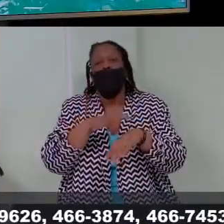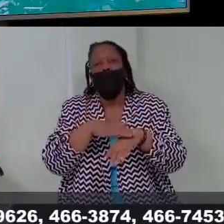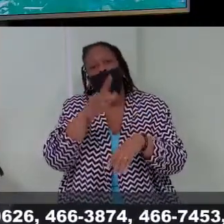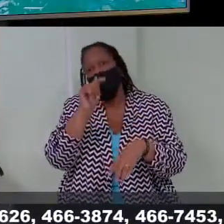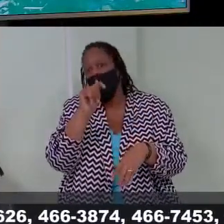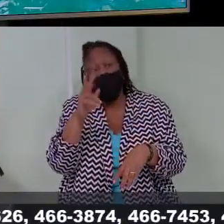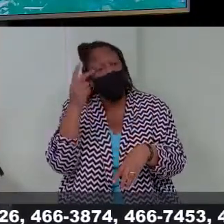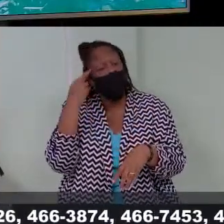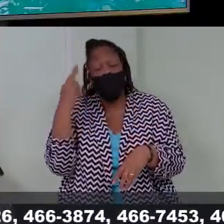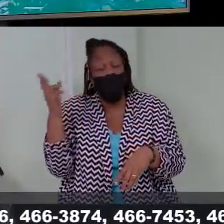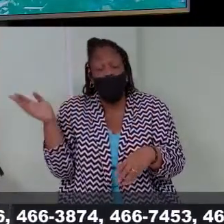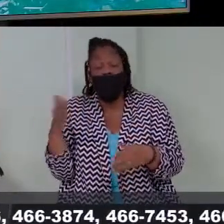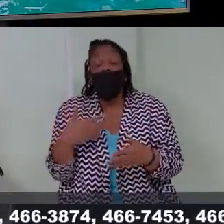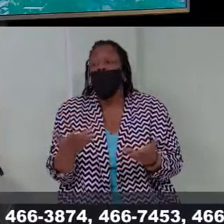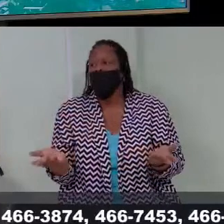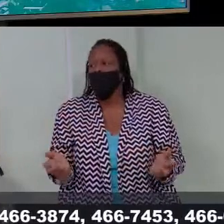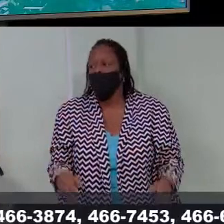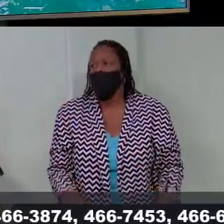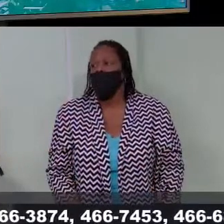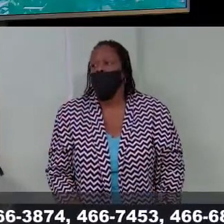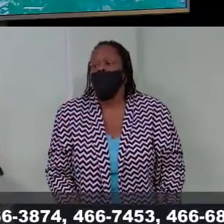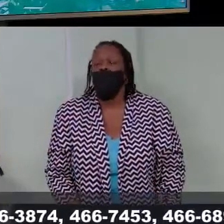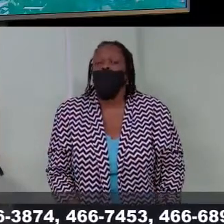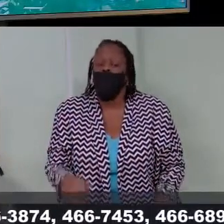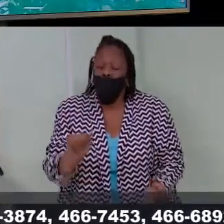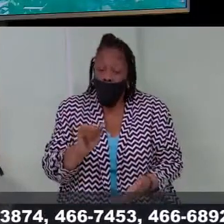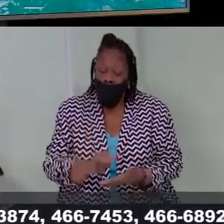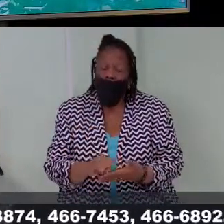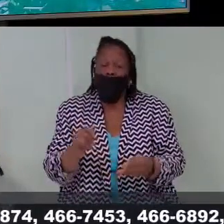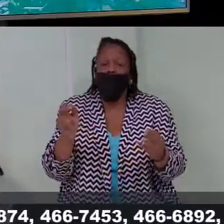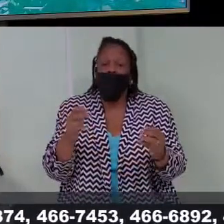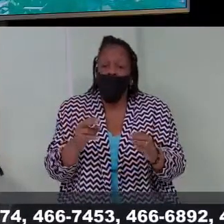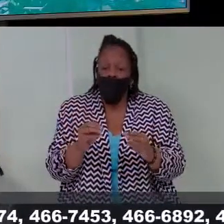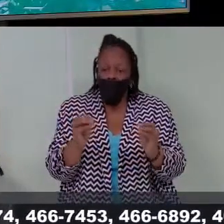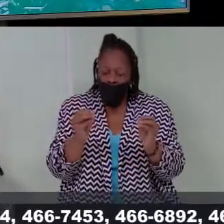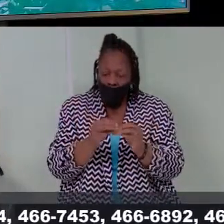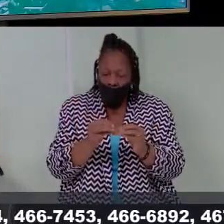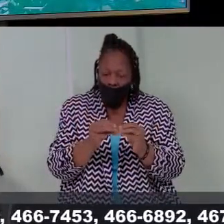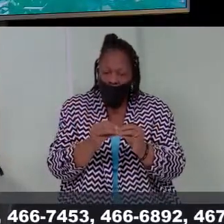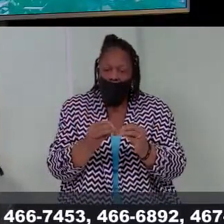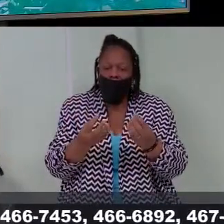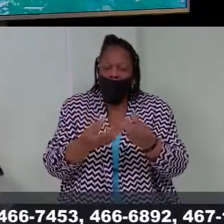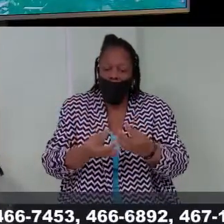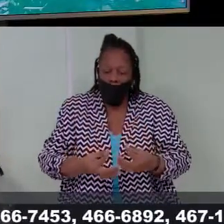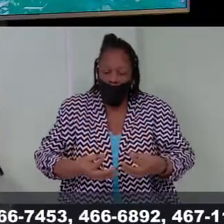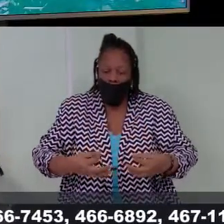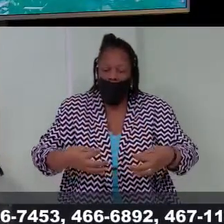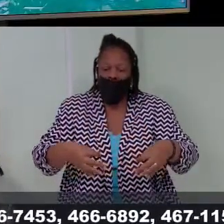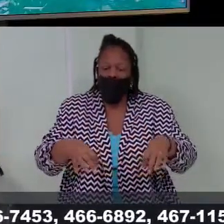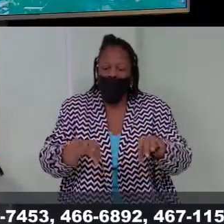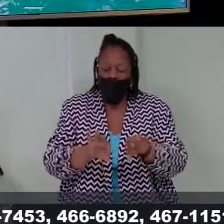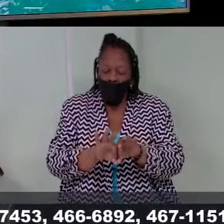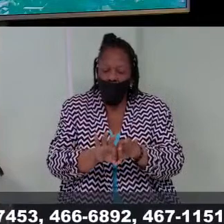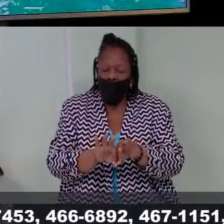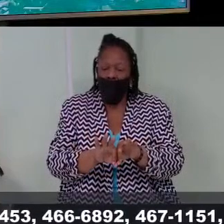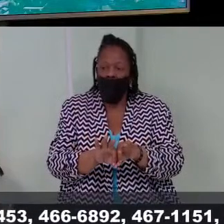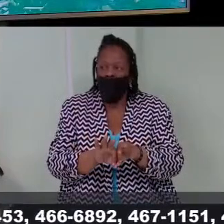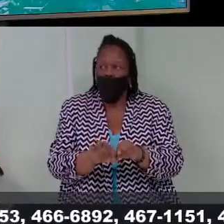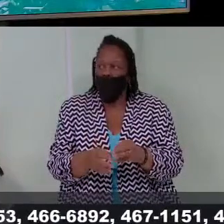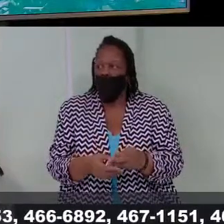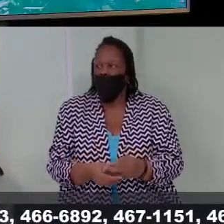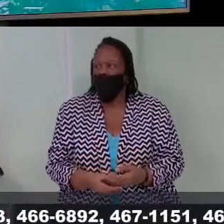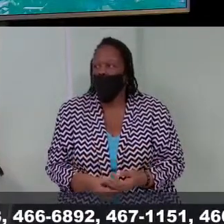12 months in managing this pandemic why we have not had any community spread to date. We,